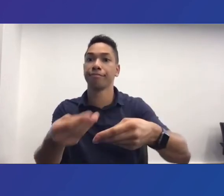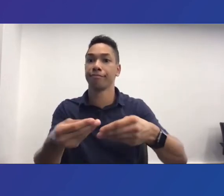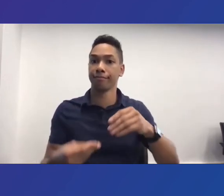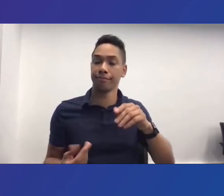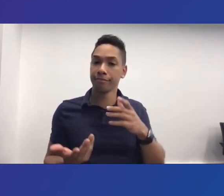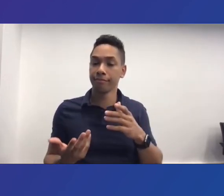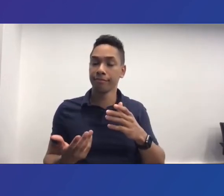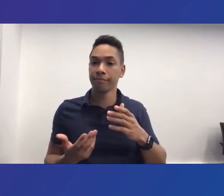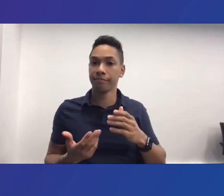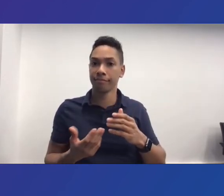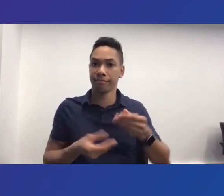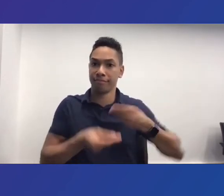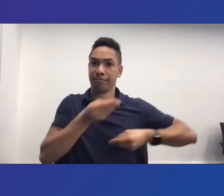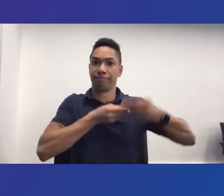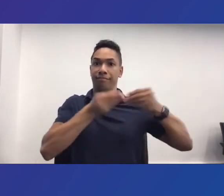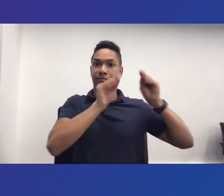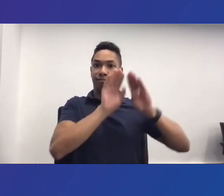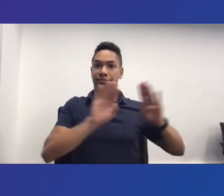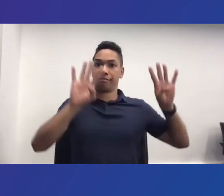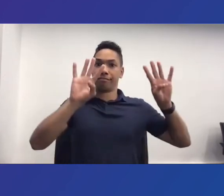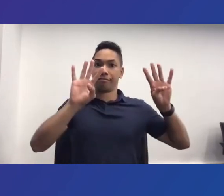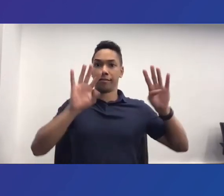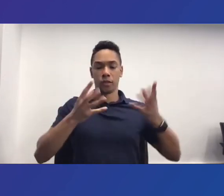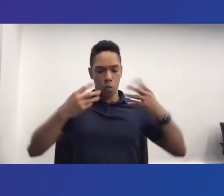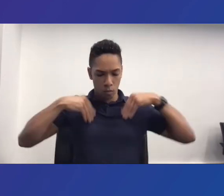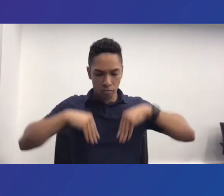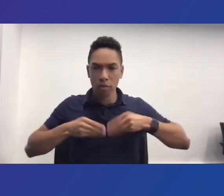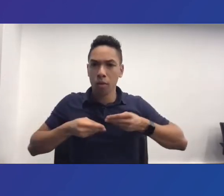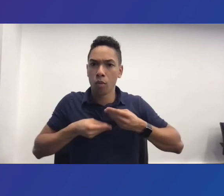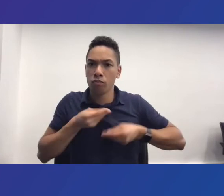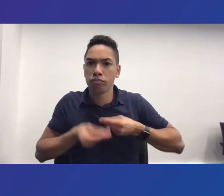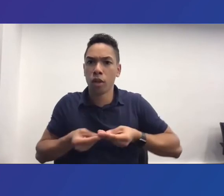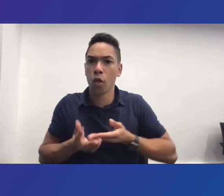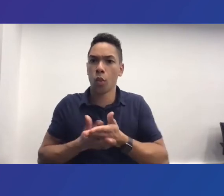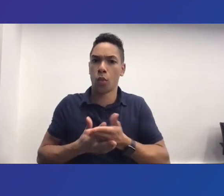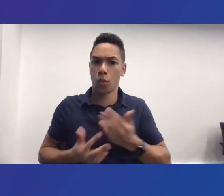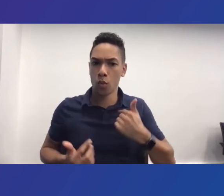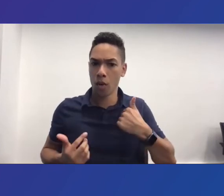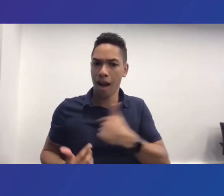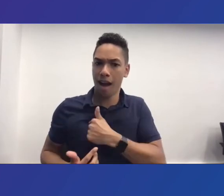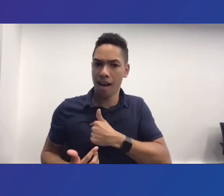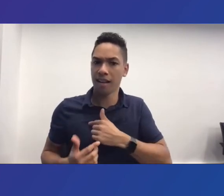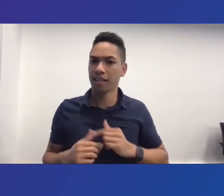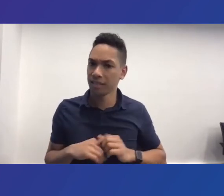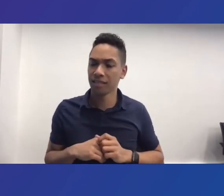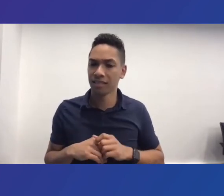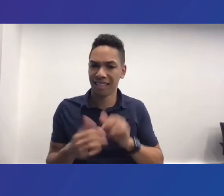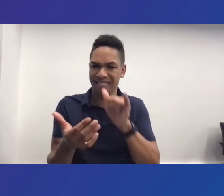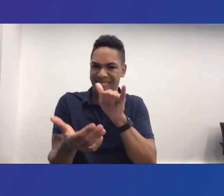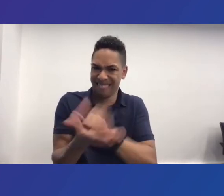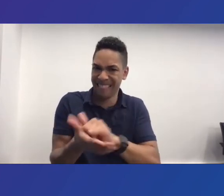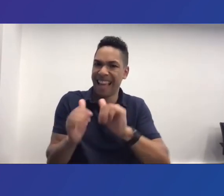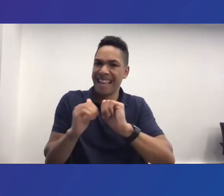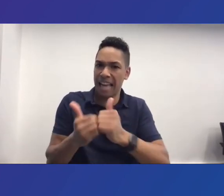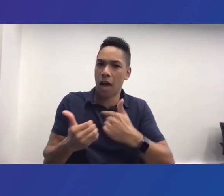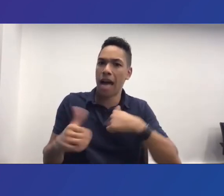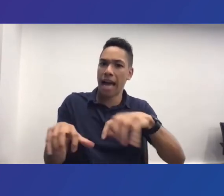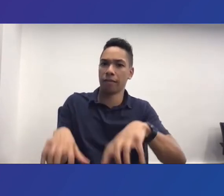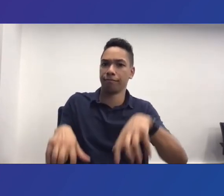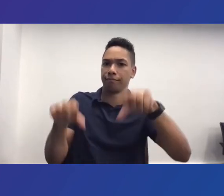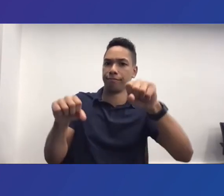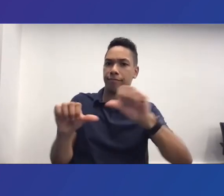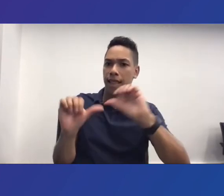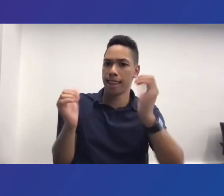our ancestors are coming through us. So that's kind of how I hold my classes, and I do things